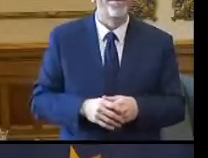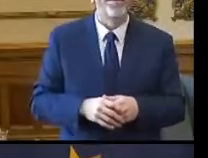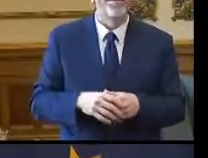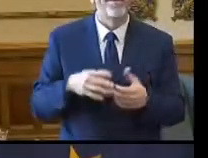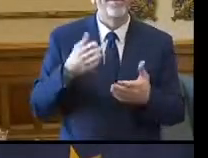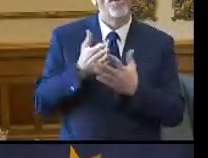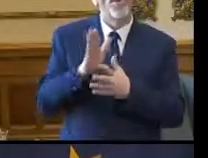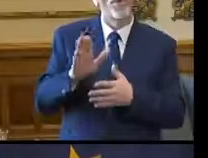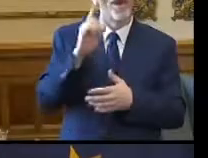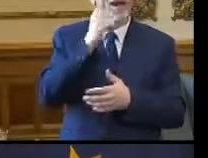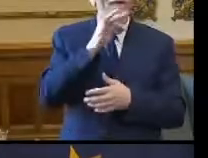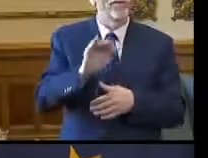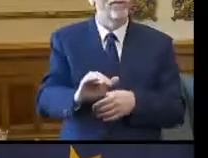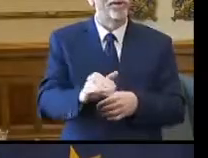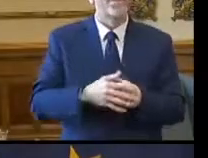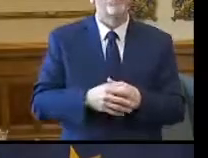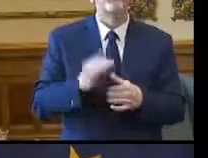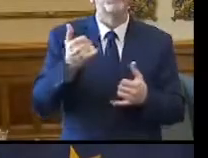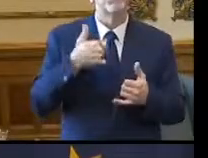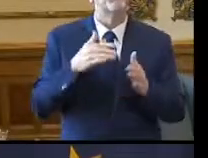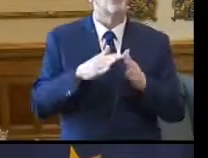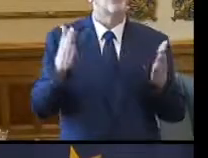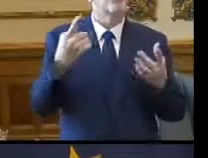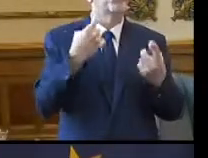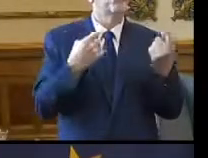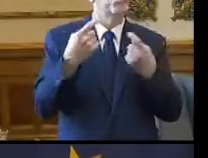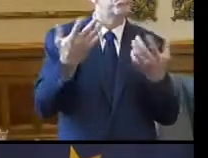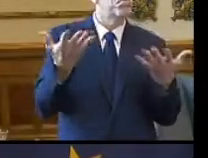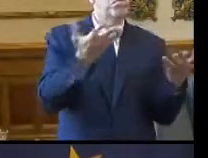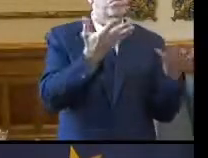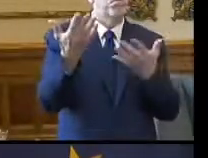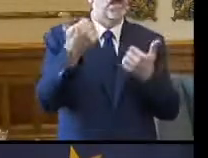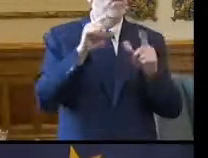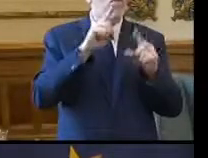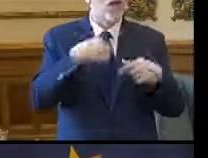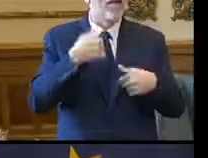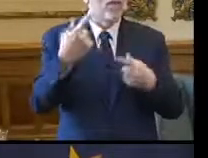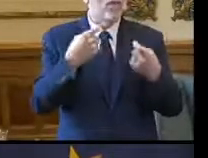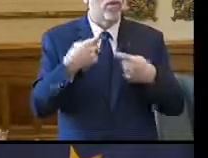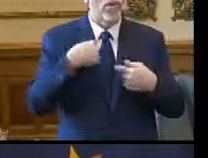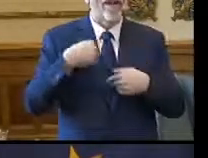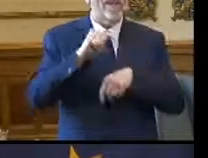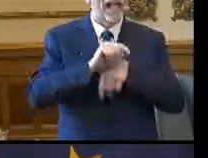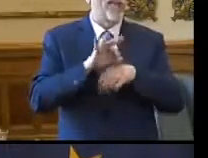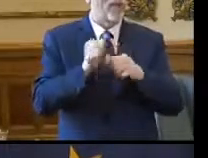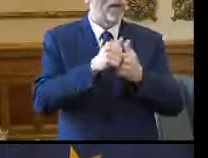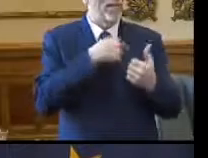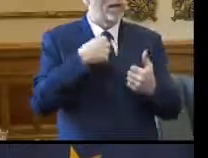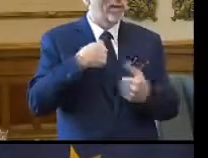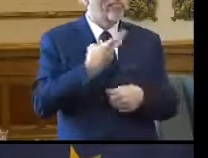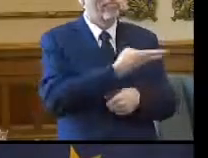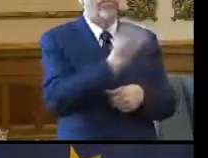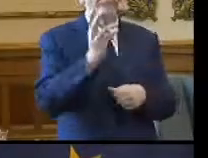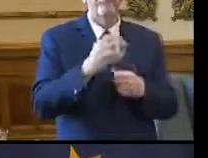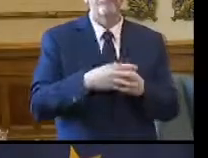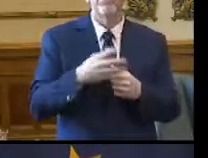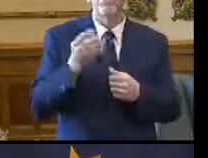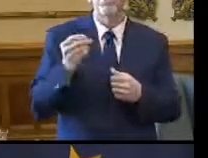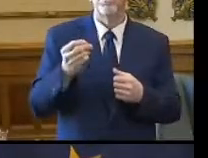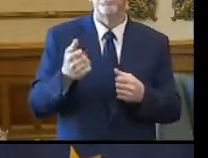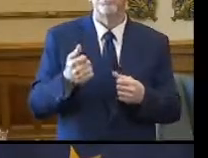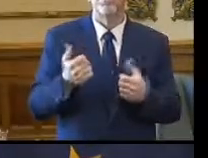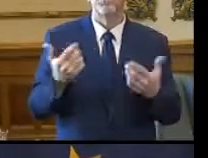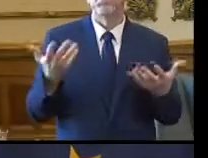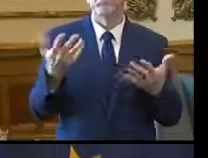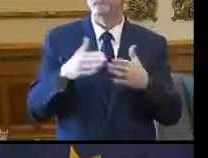well as staff are screened as they come into the building every day, on the lookout for patients that may, or staff that may have symptoms such